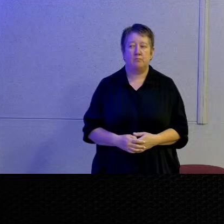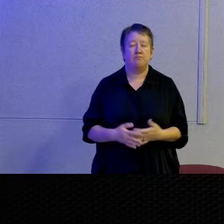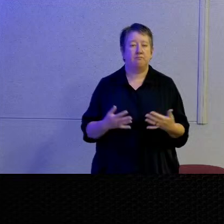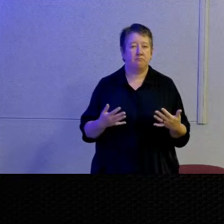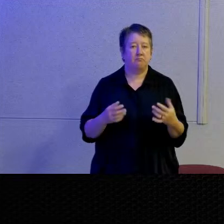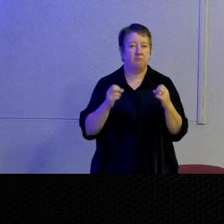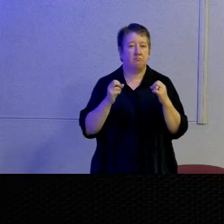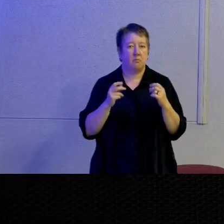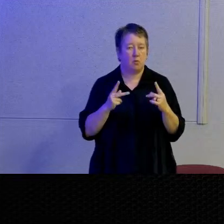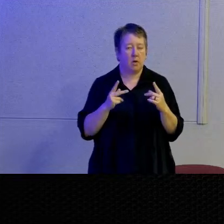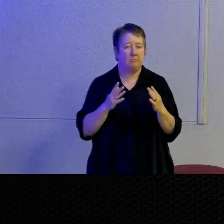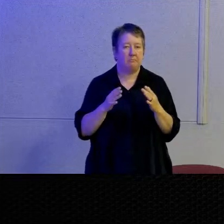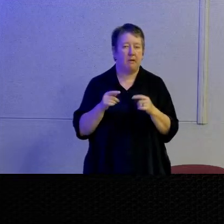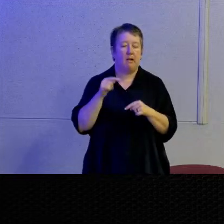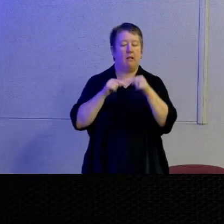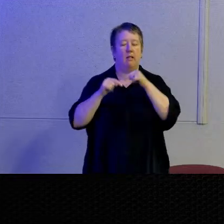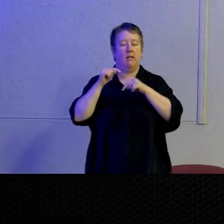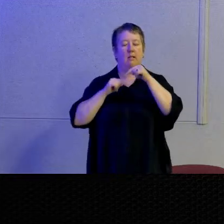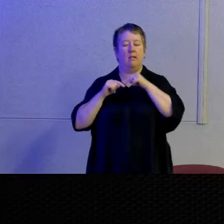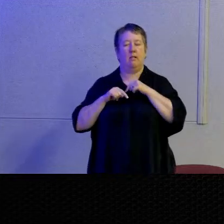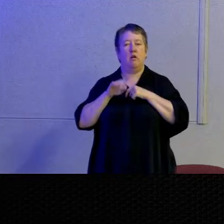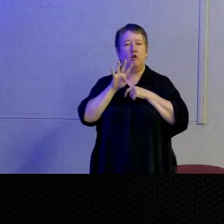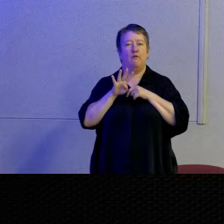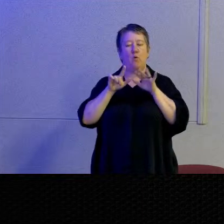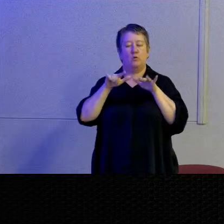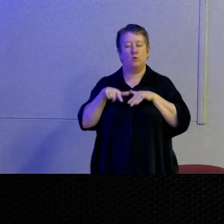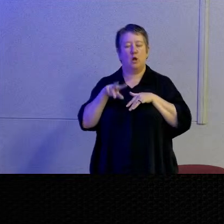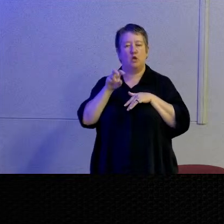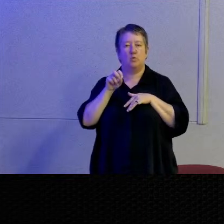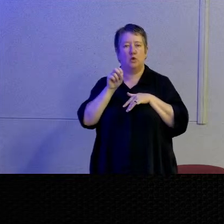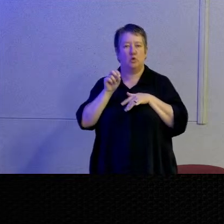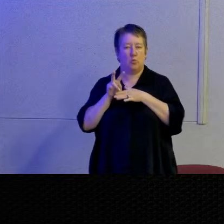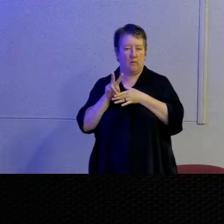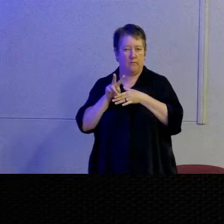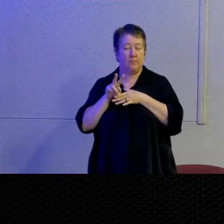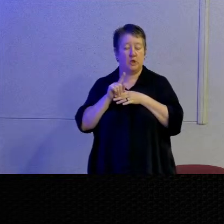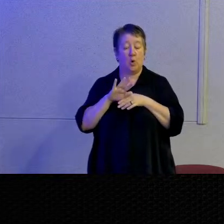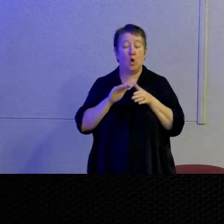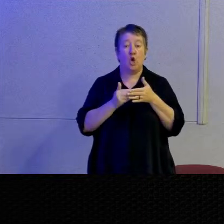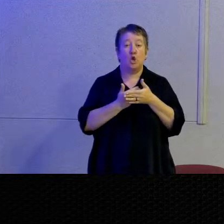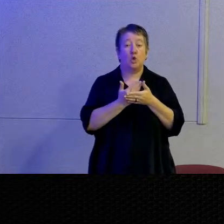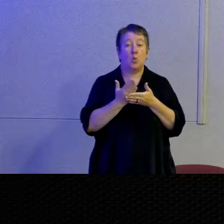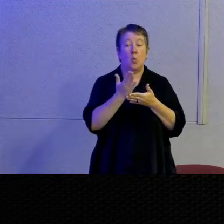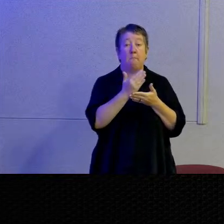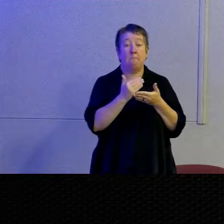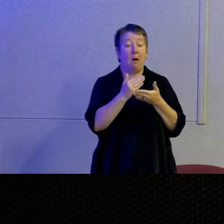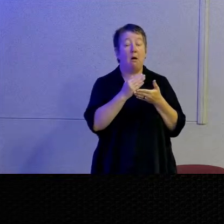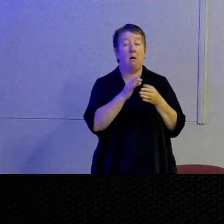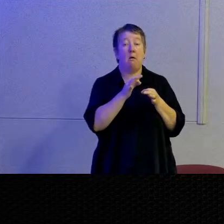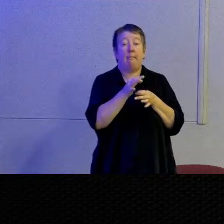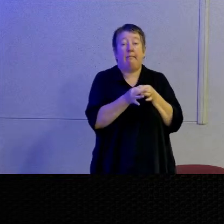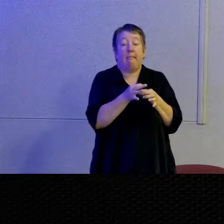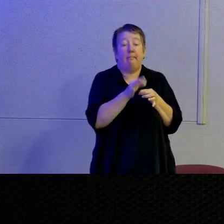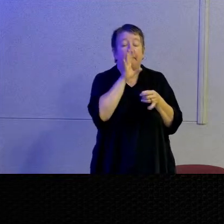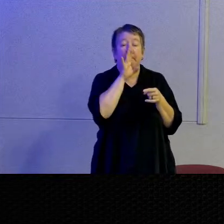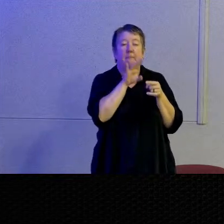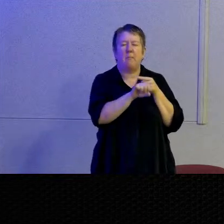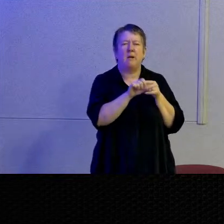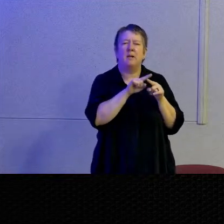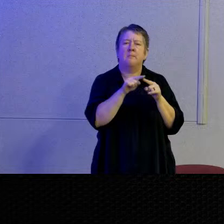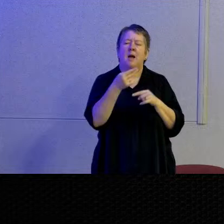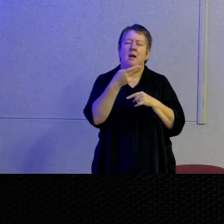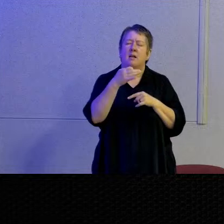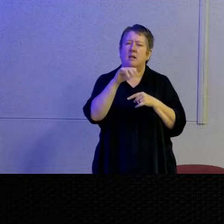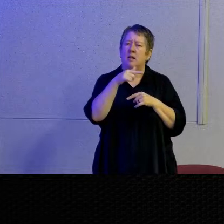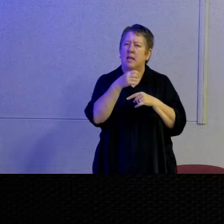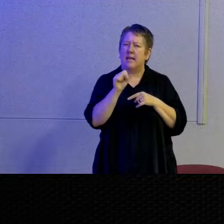back to July the 4th, 2012. So a new particle was discovered, but was this really the Higgs boson that we